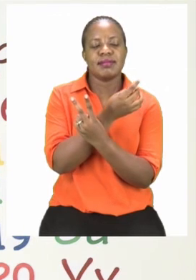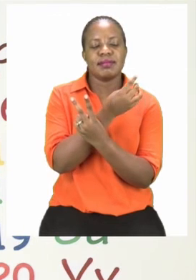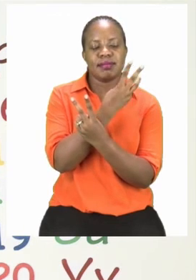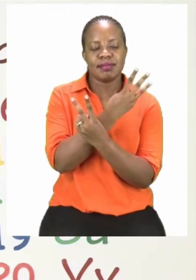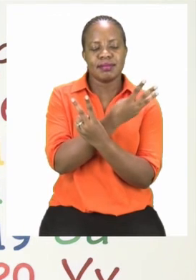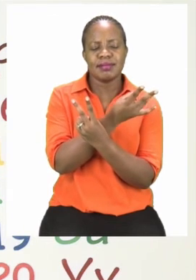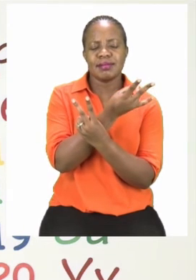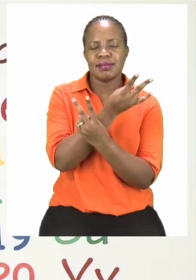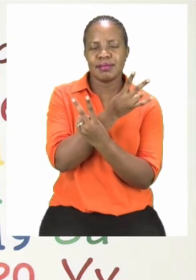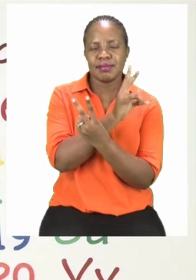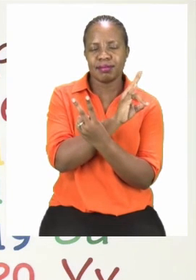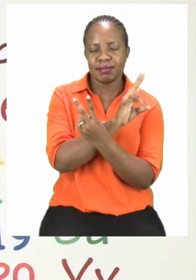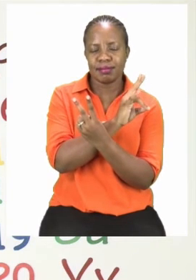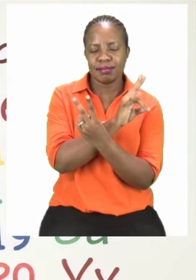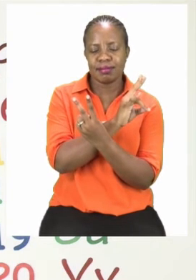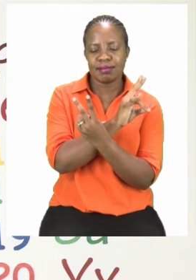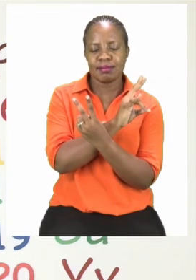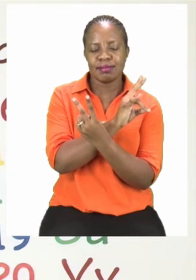37,